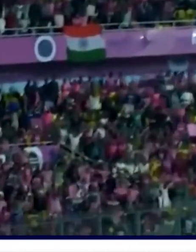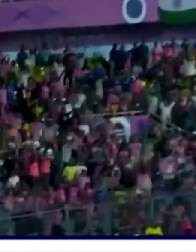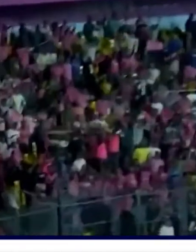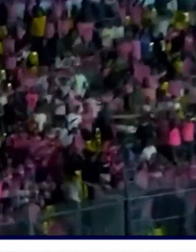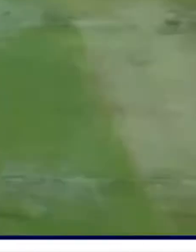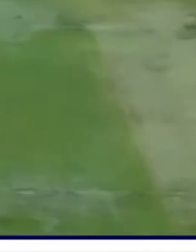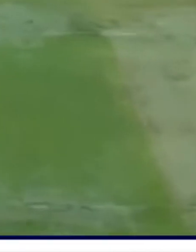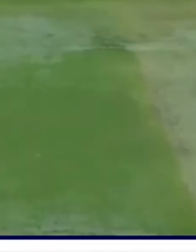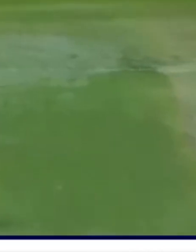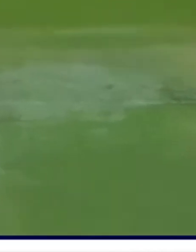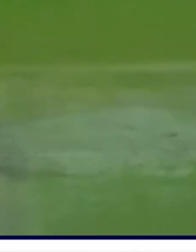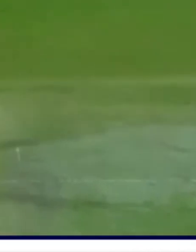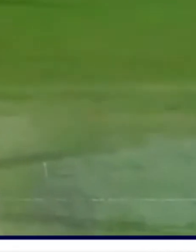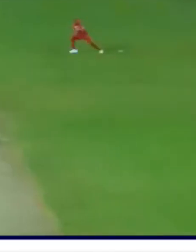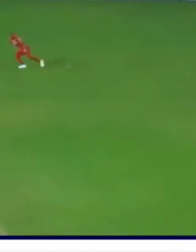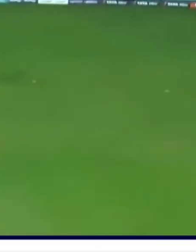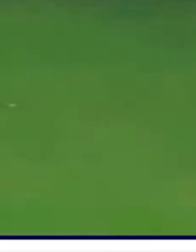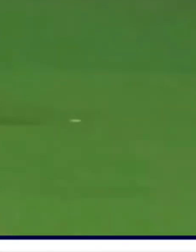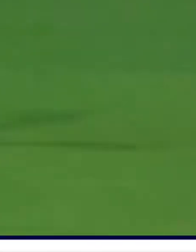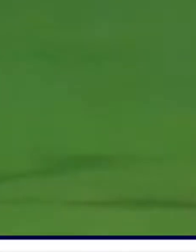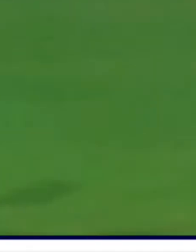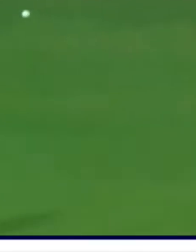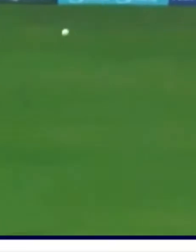Hetmyer's Royals in the IPL today.